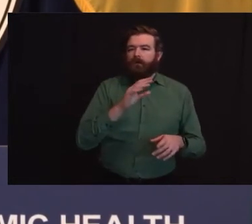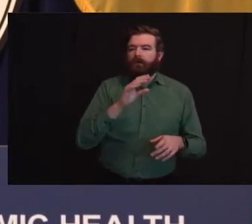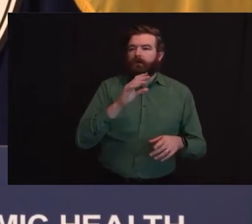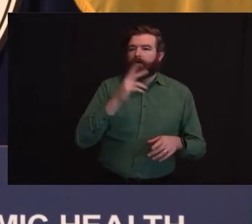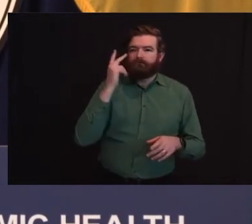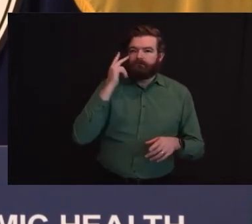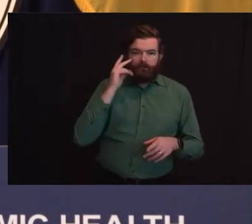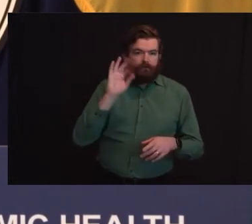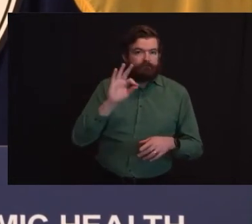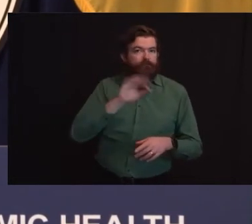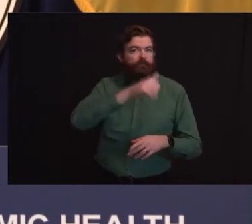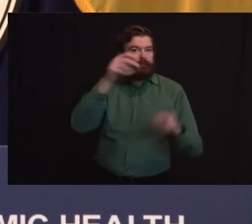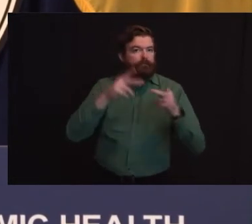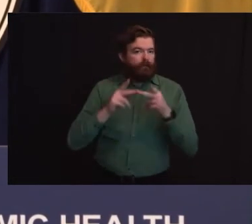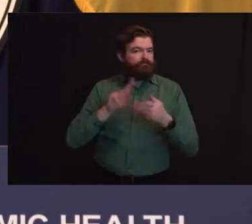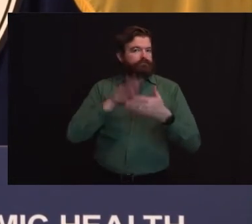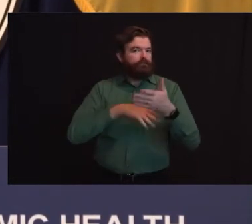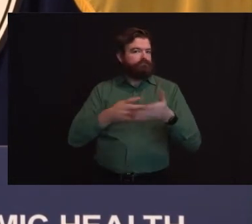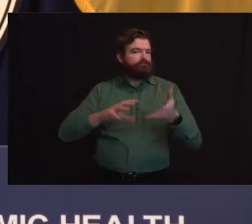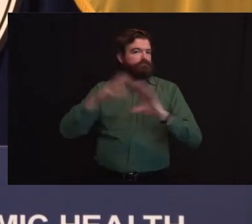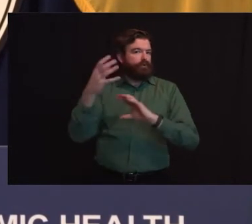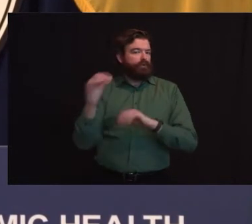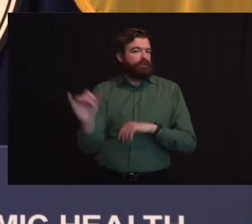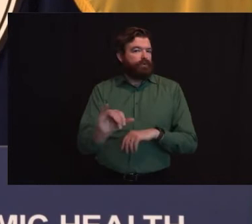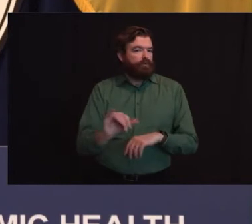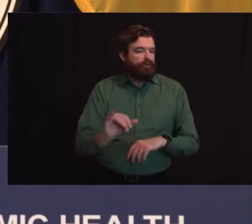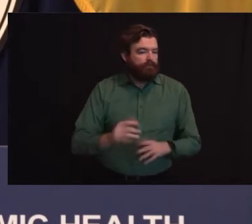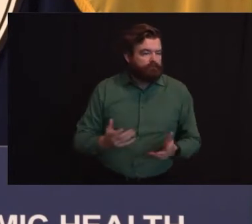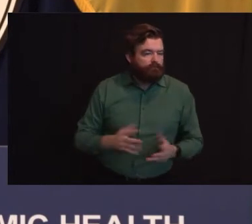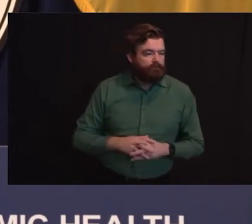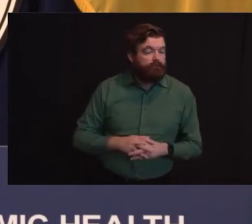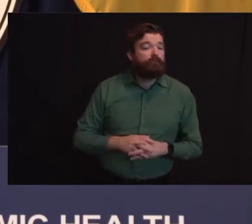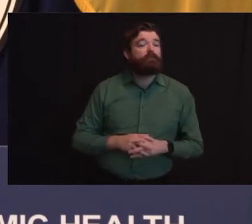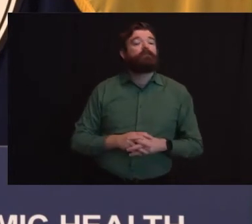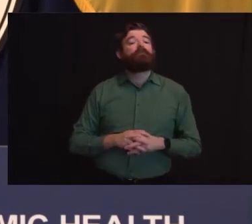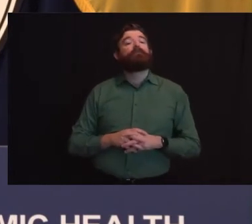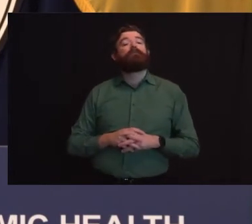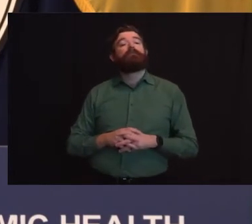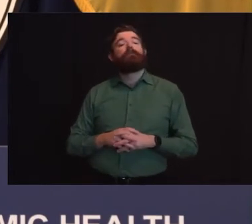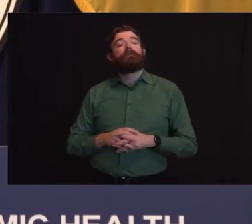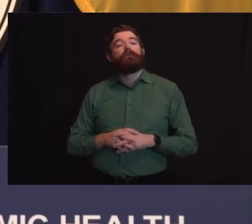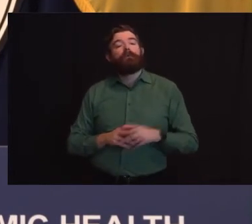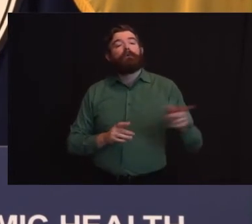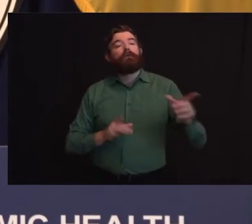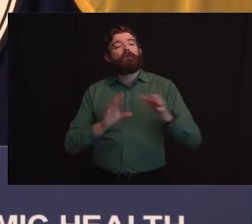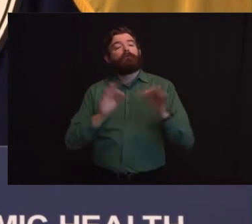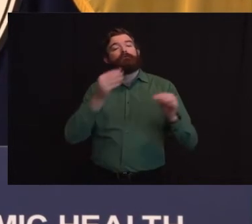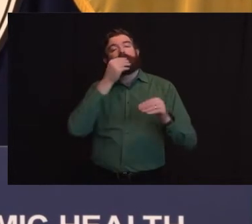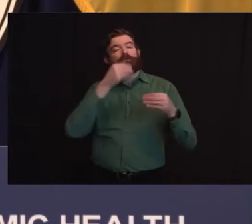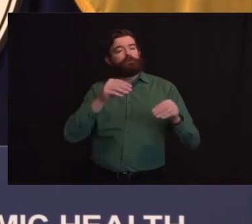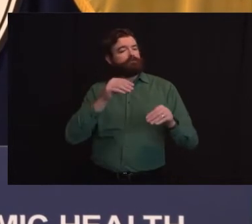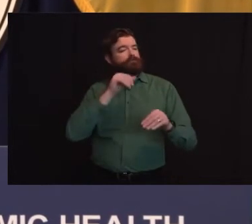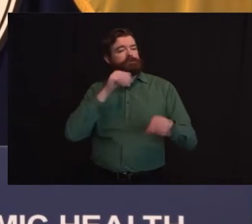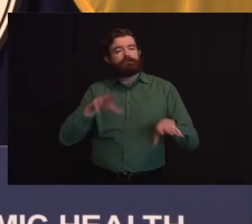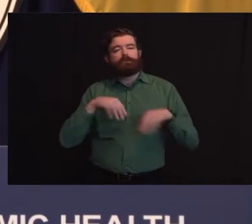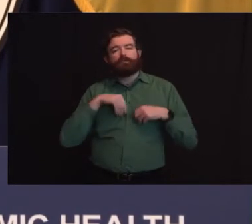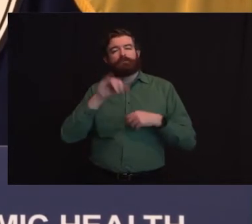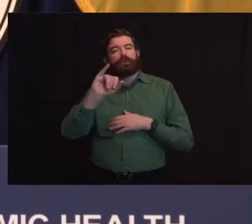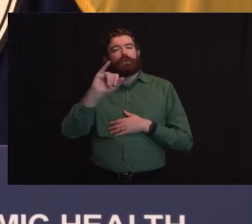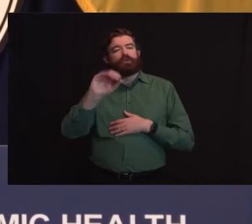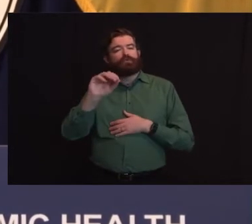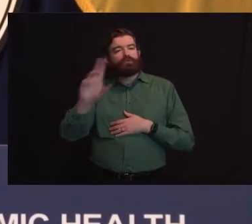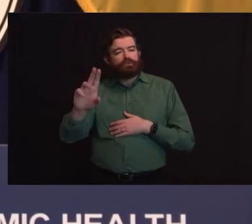Listen, I have nothing but, and your point about grocery stores not taking the IOU, I think